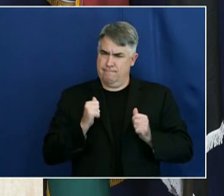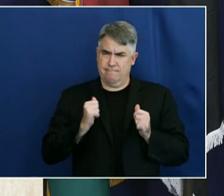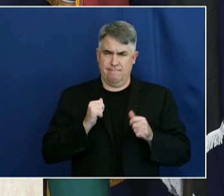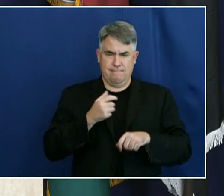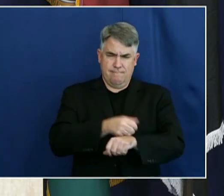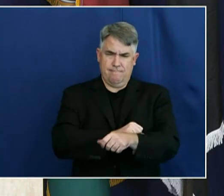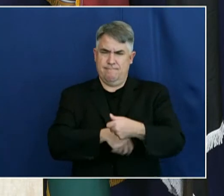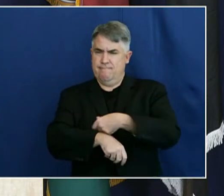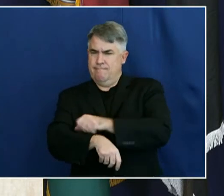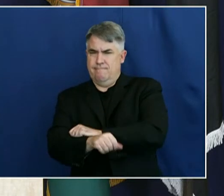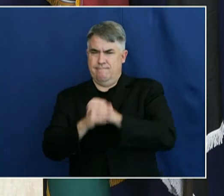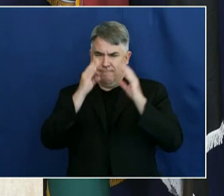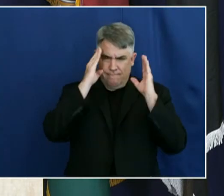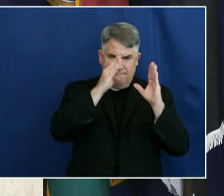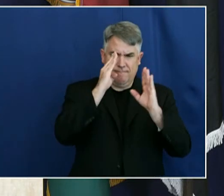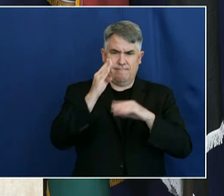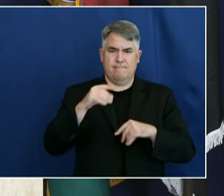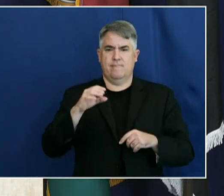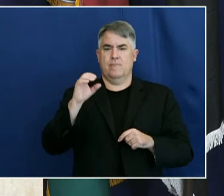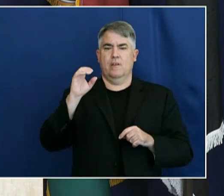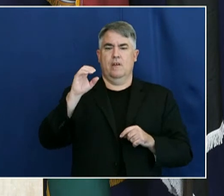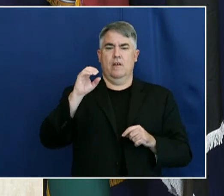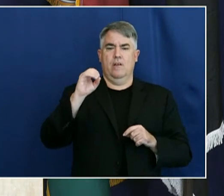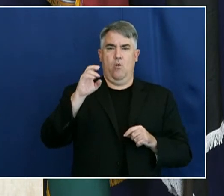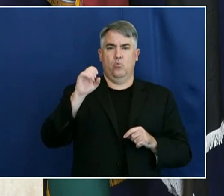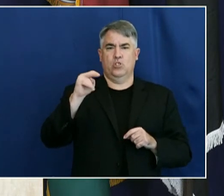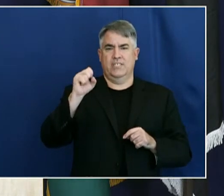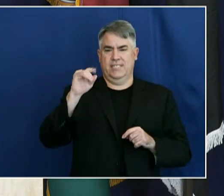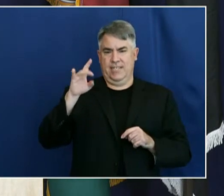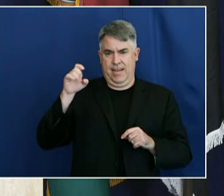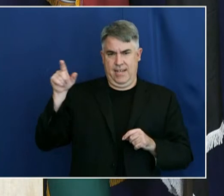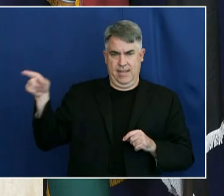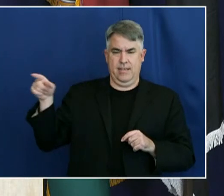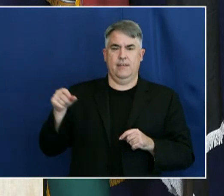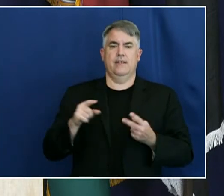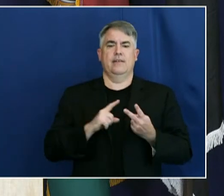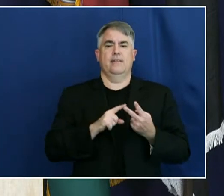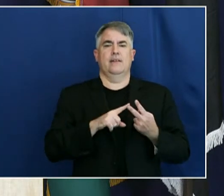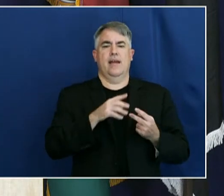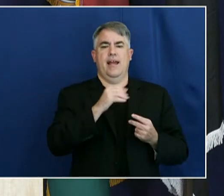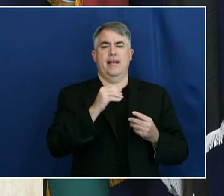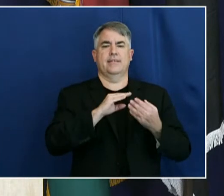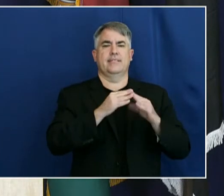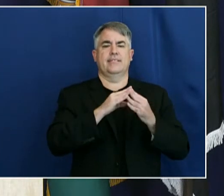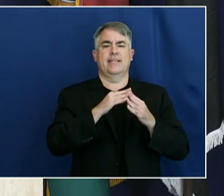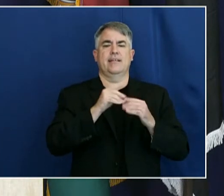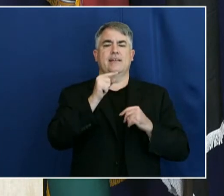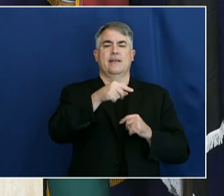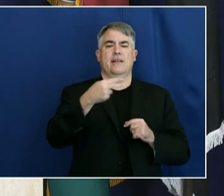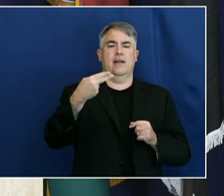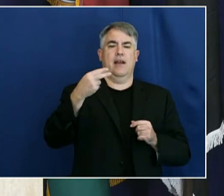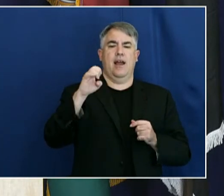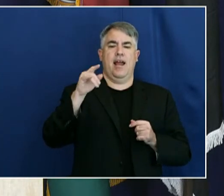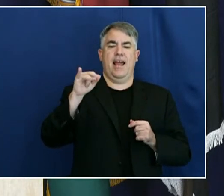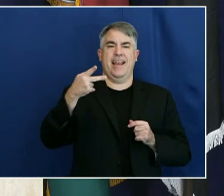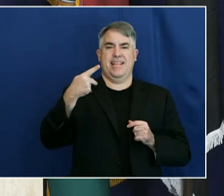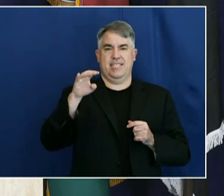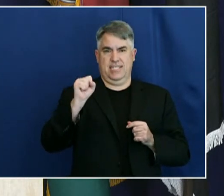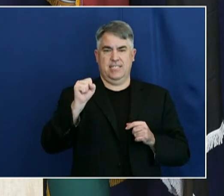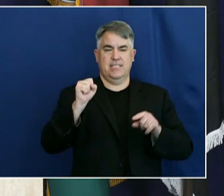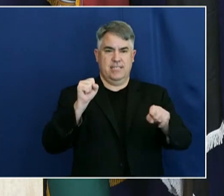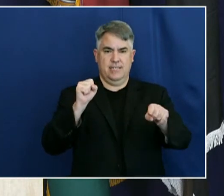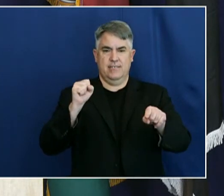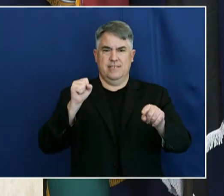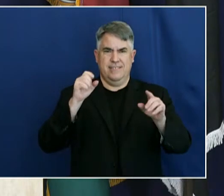Oceanside and City Heights. More details of these particular expansions are going to be coming, but I'm really happy